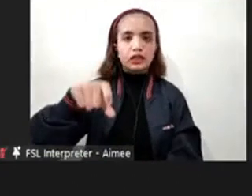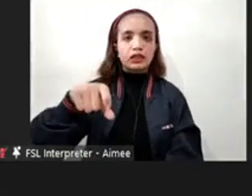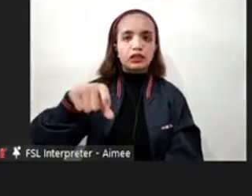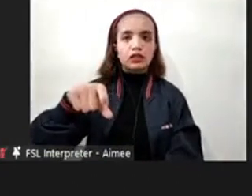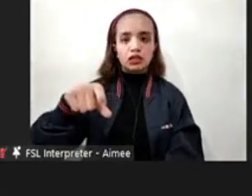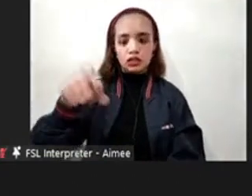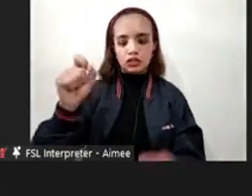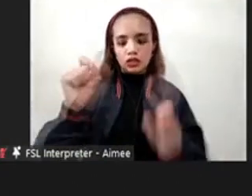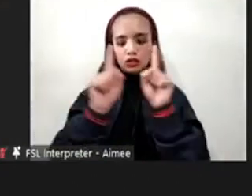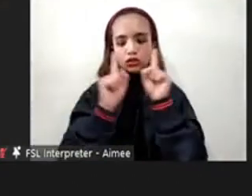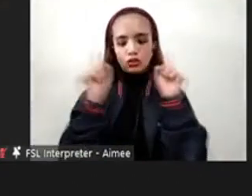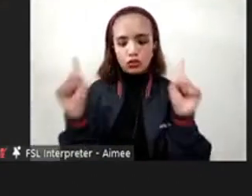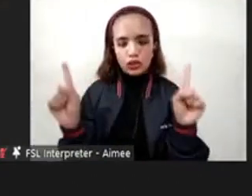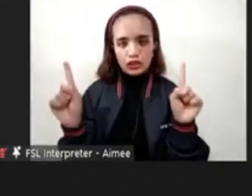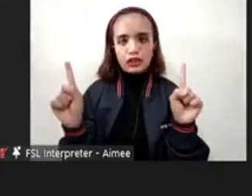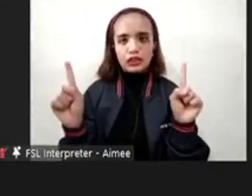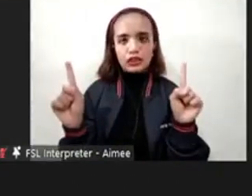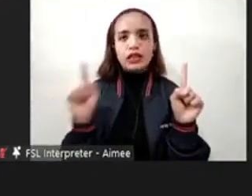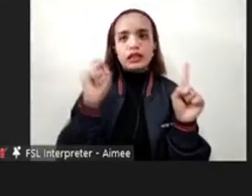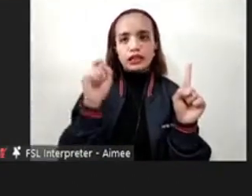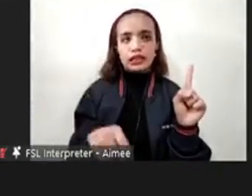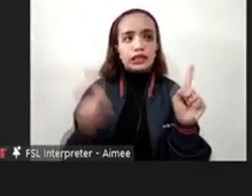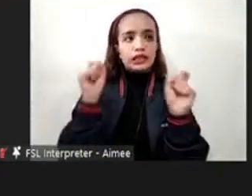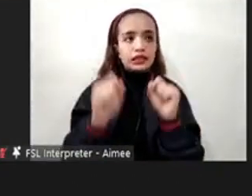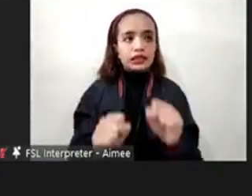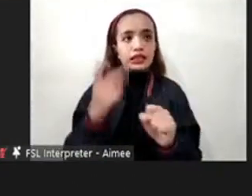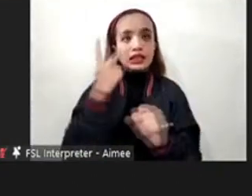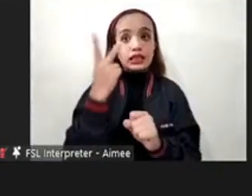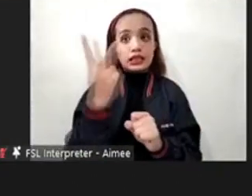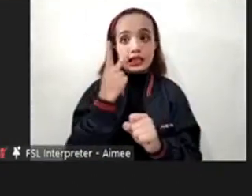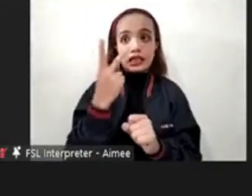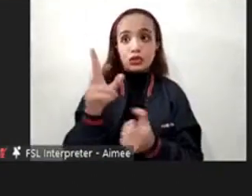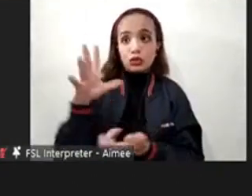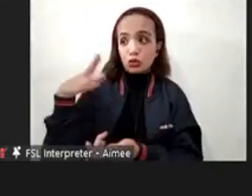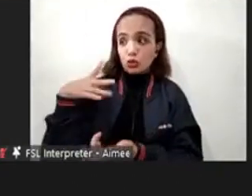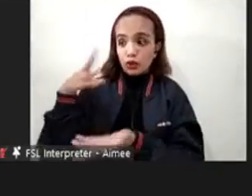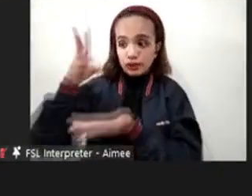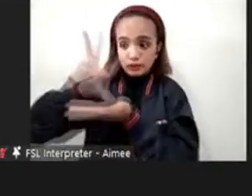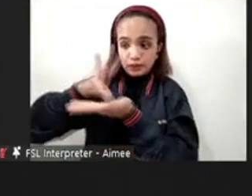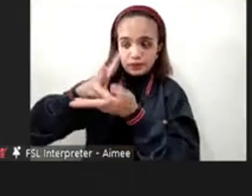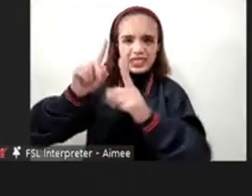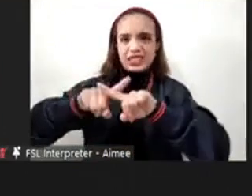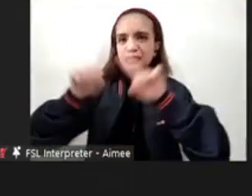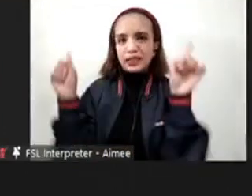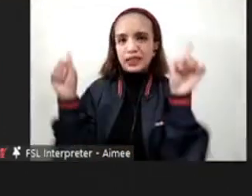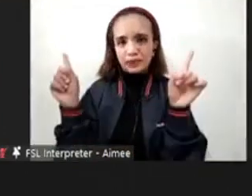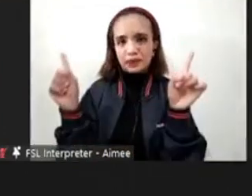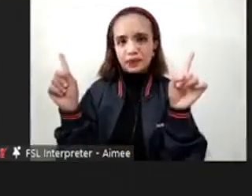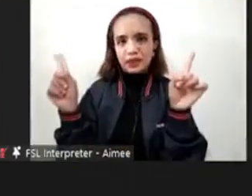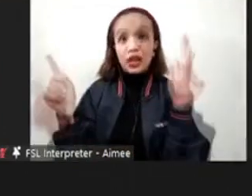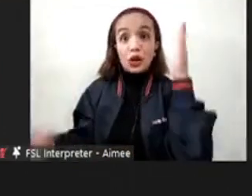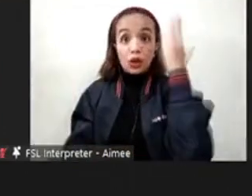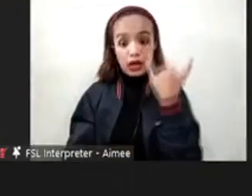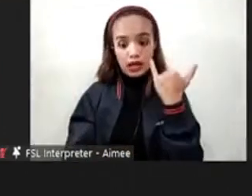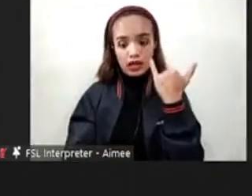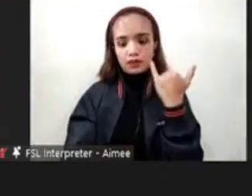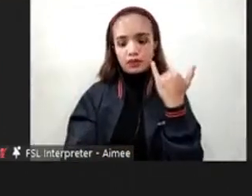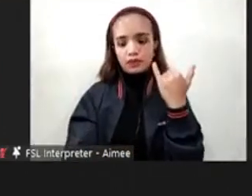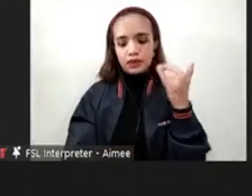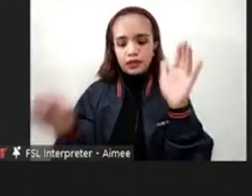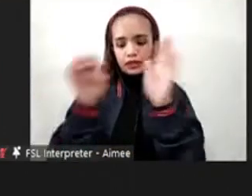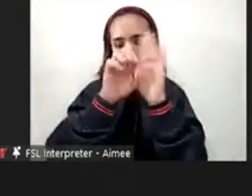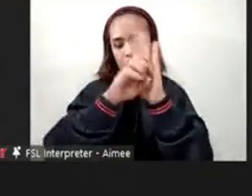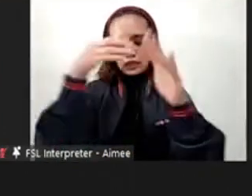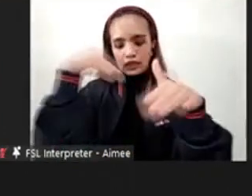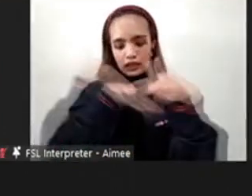social distancing. So you could see that the whole waiting area, iba na yung itsura, because when you go in,